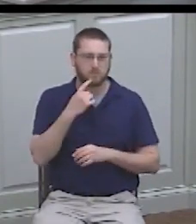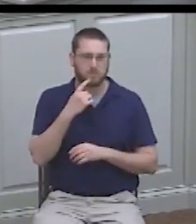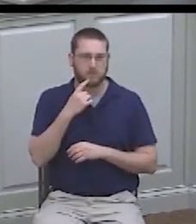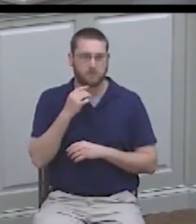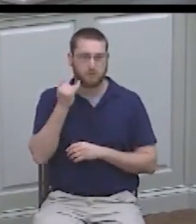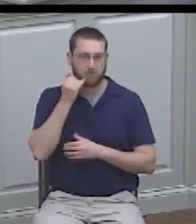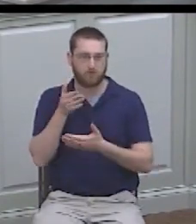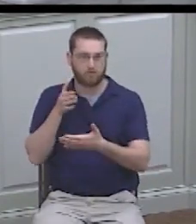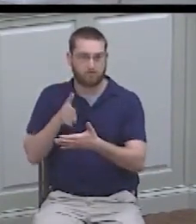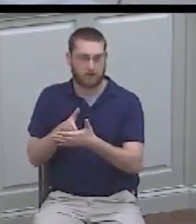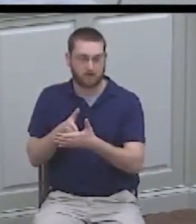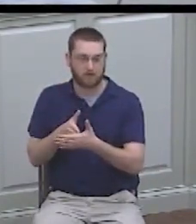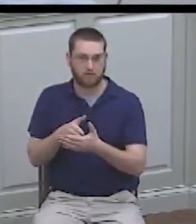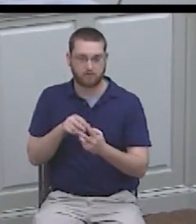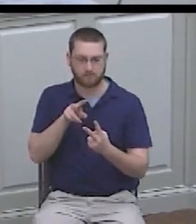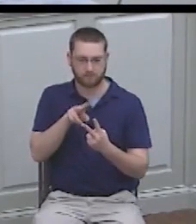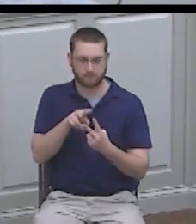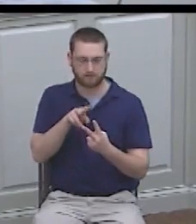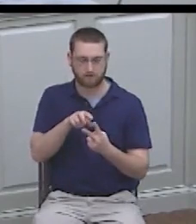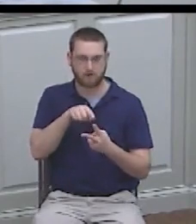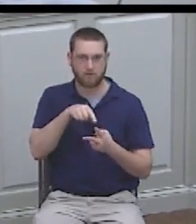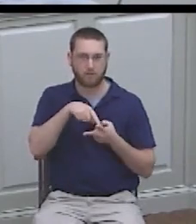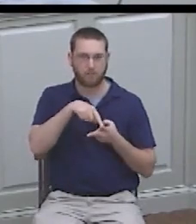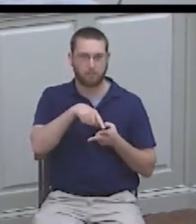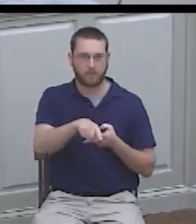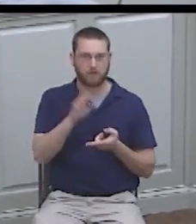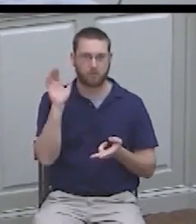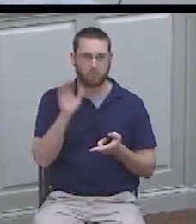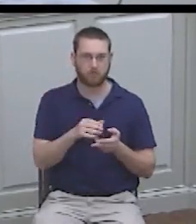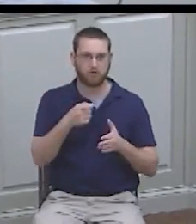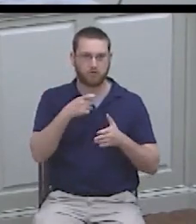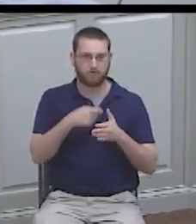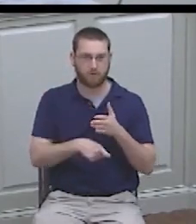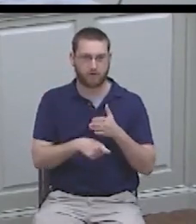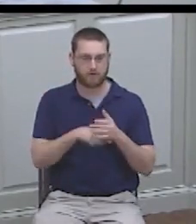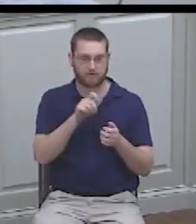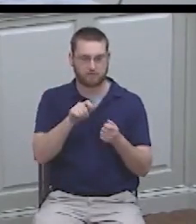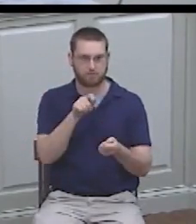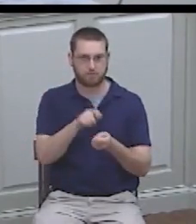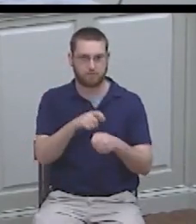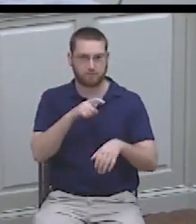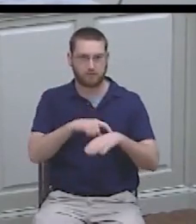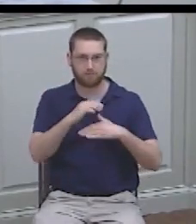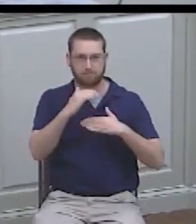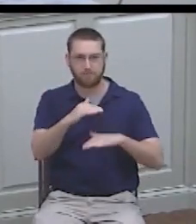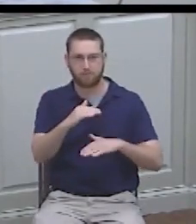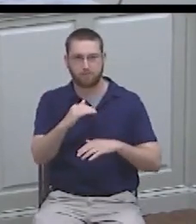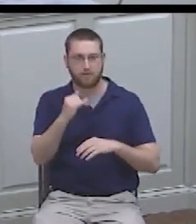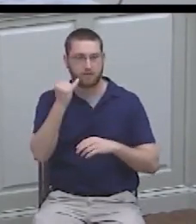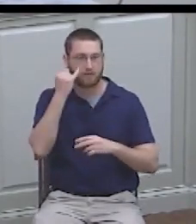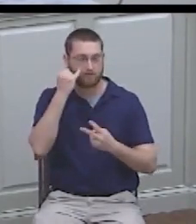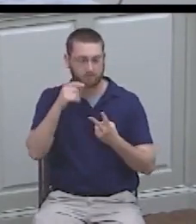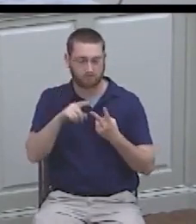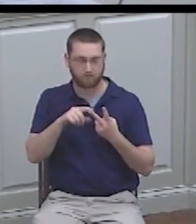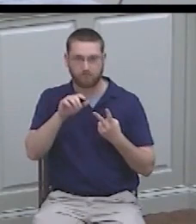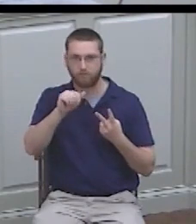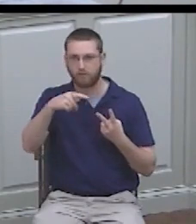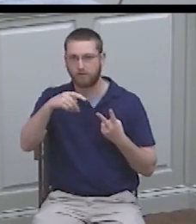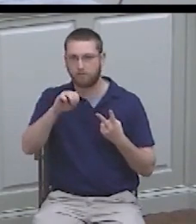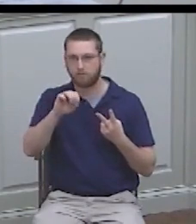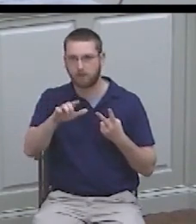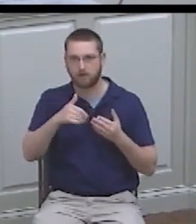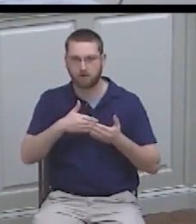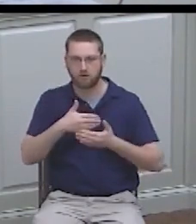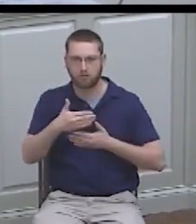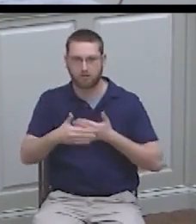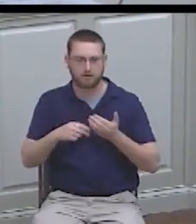choices. They can pay a reduced fine within a specified time period and it's over. If they appeal, the process